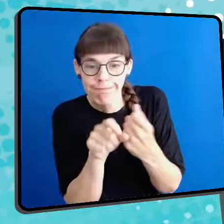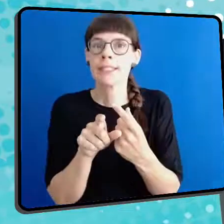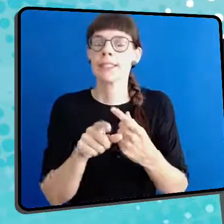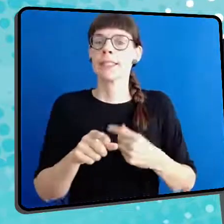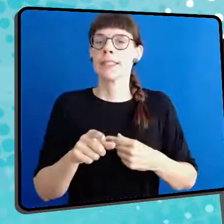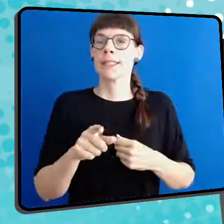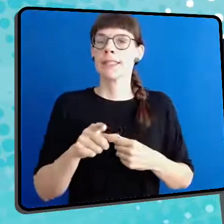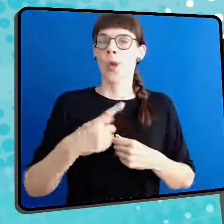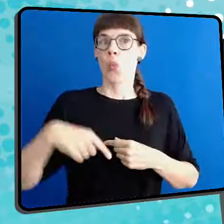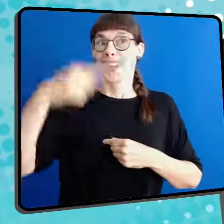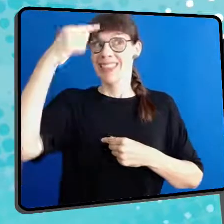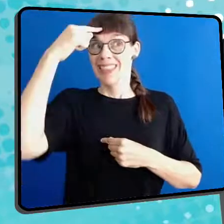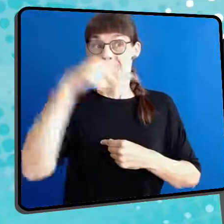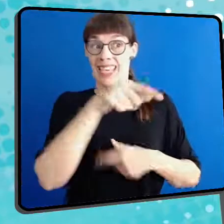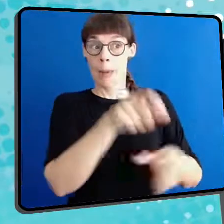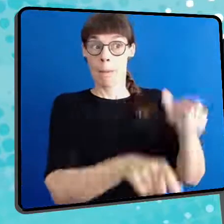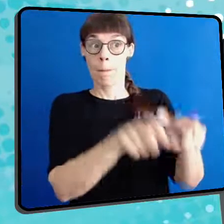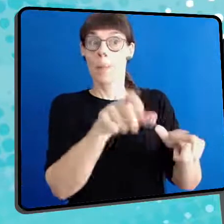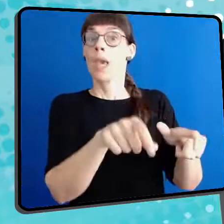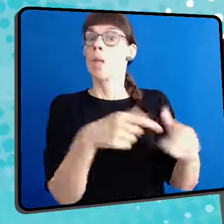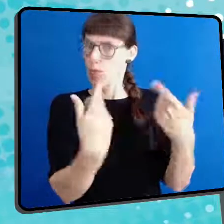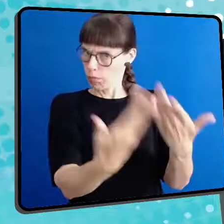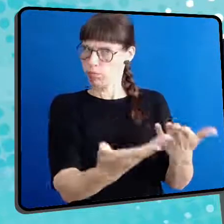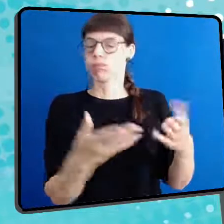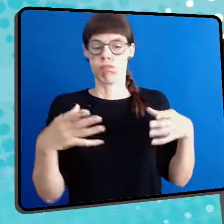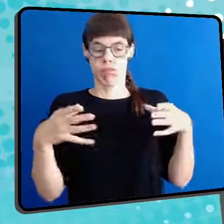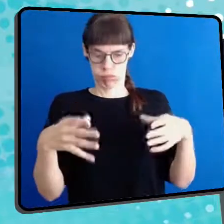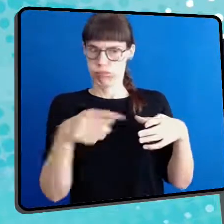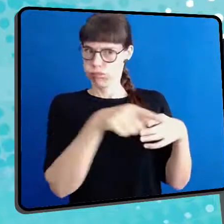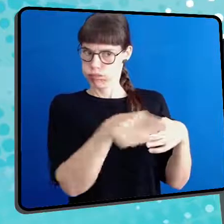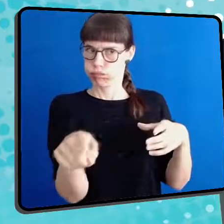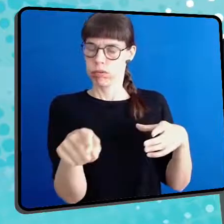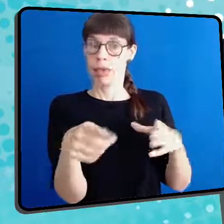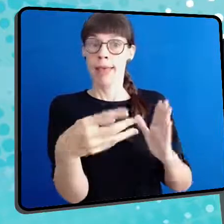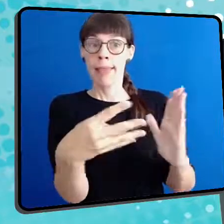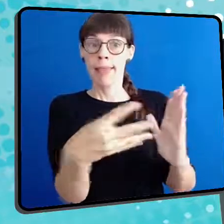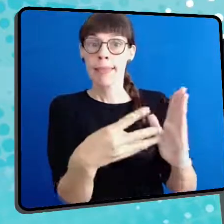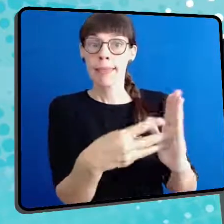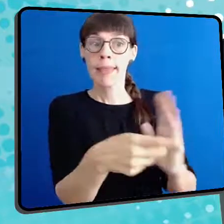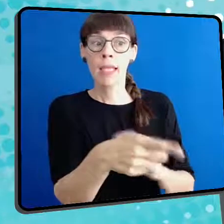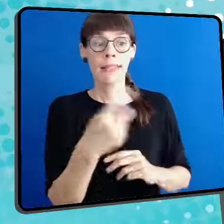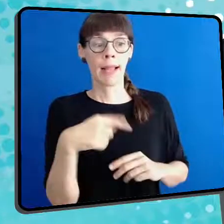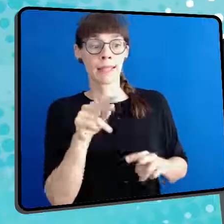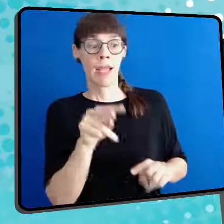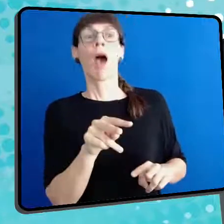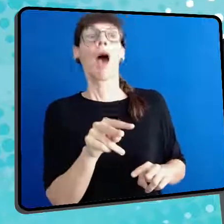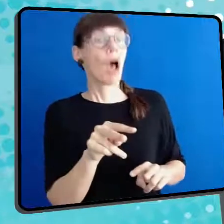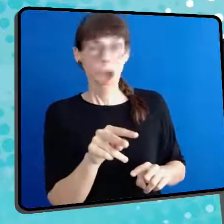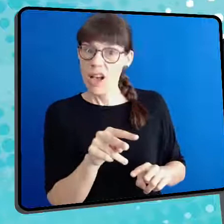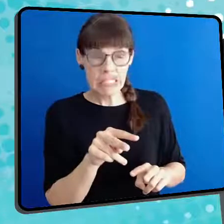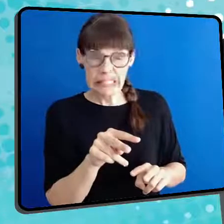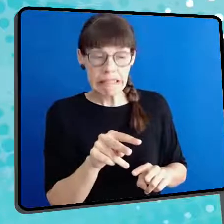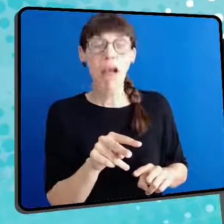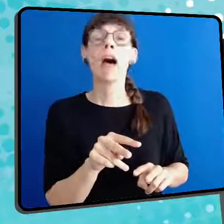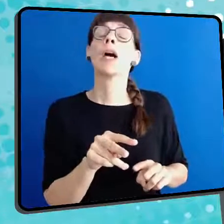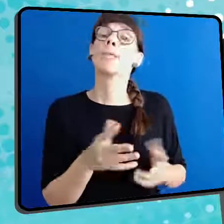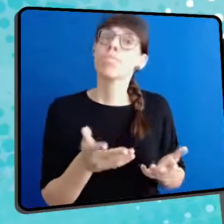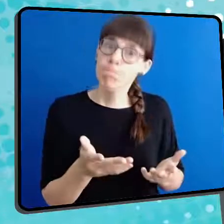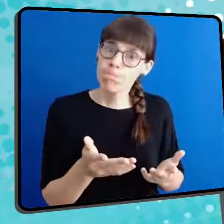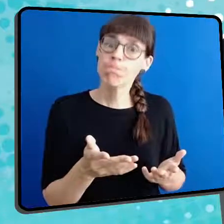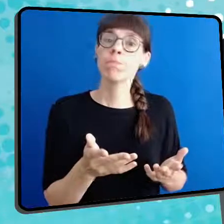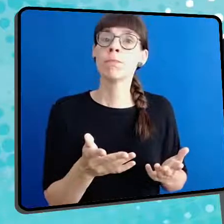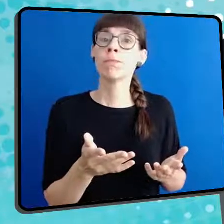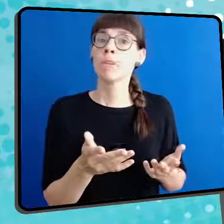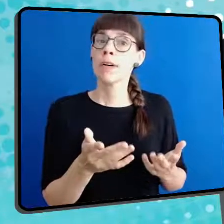them. And like you said, I bet when it goes to user testing, it's then like, oh, that's not how some people saw the usage of it. They actually used